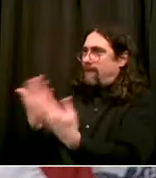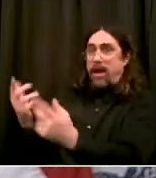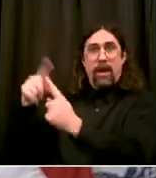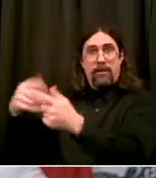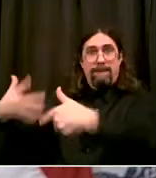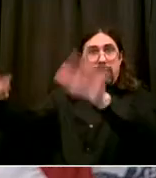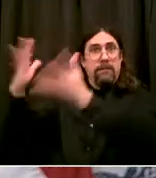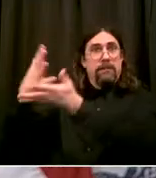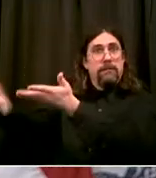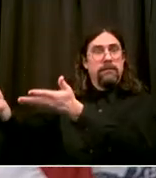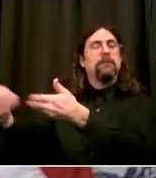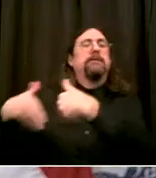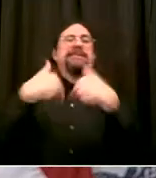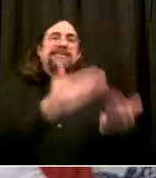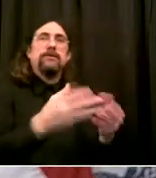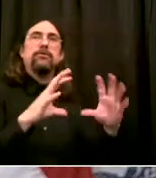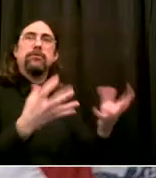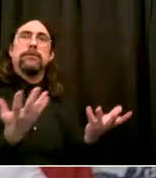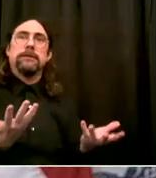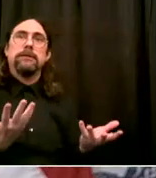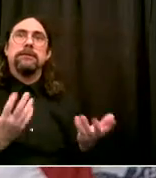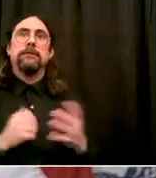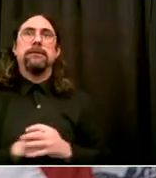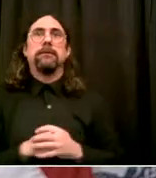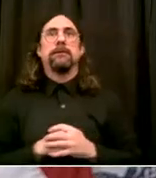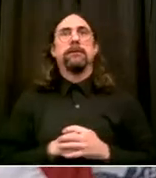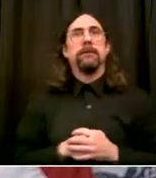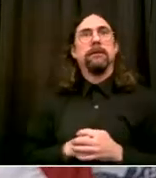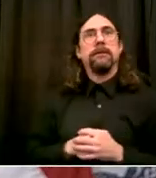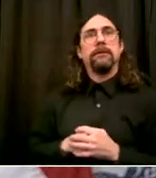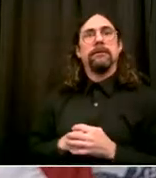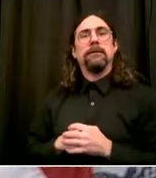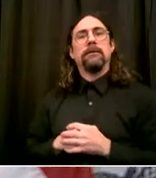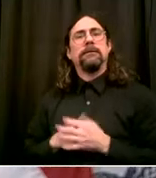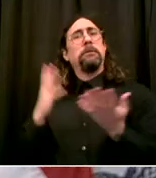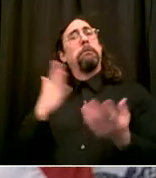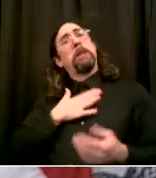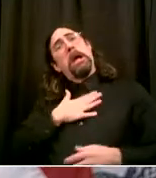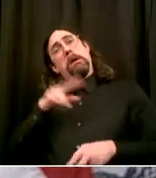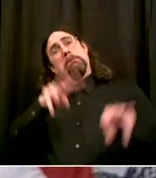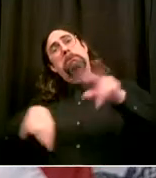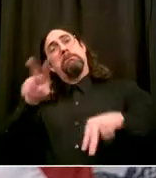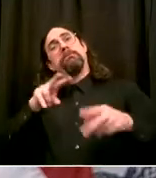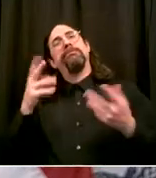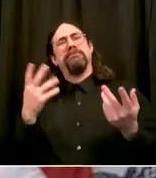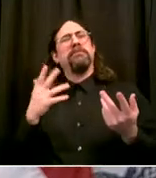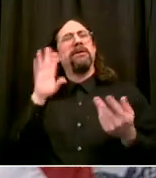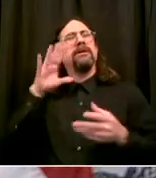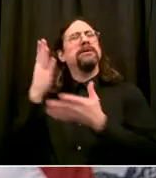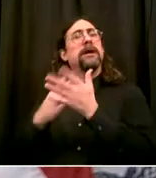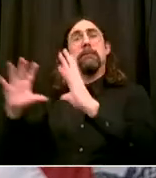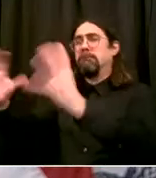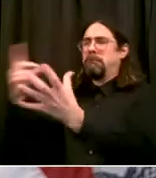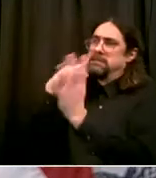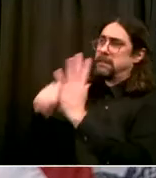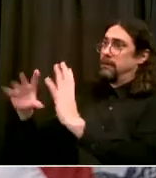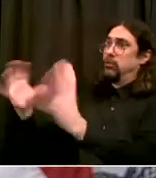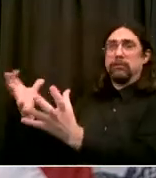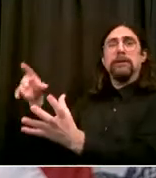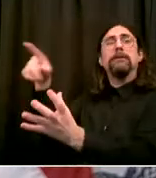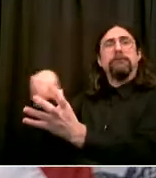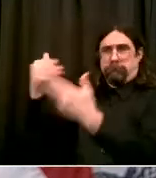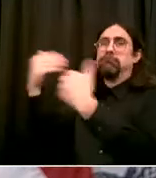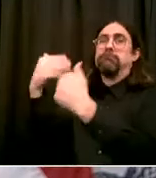it. But we want the ability to jump ahead constantly to the next group. So I can't tell you exactly which groups we're going to cover because it really depends on that uptick